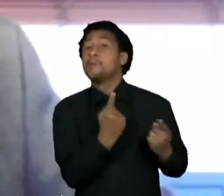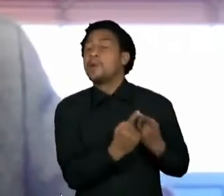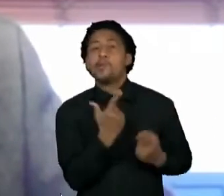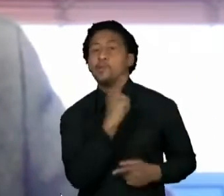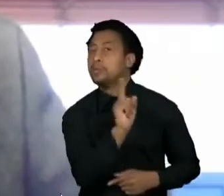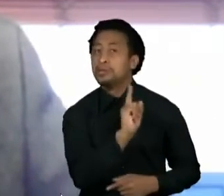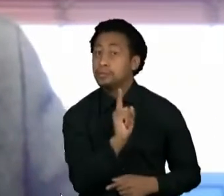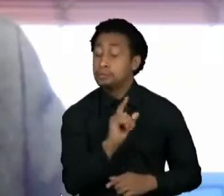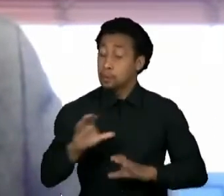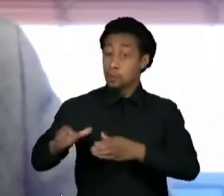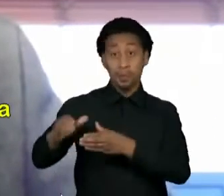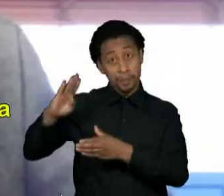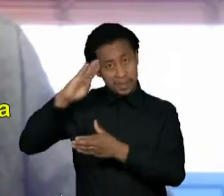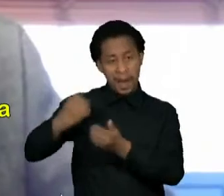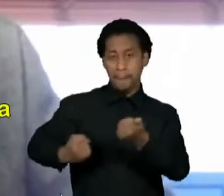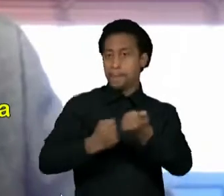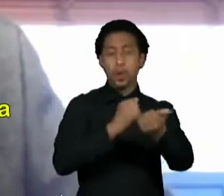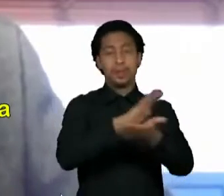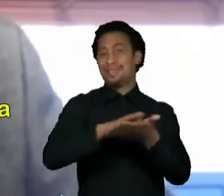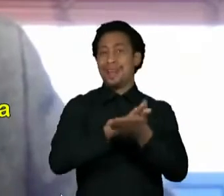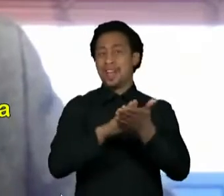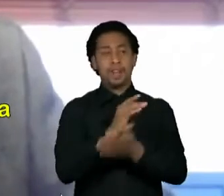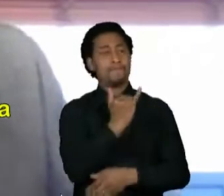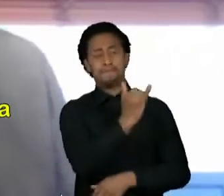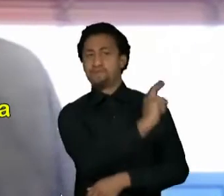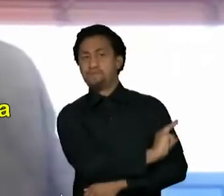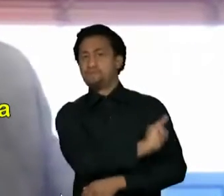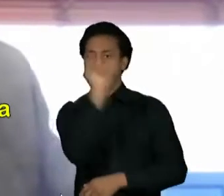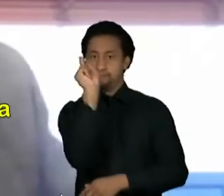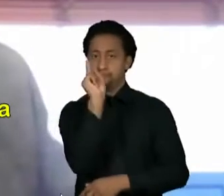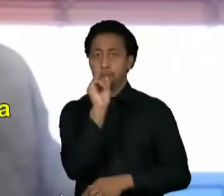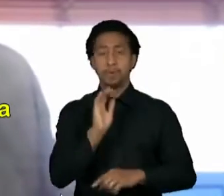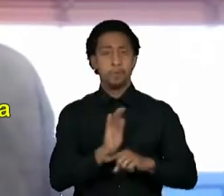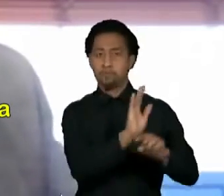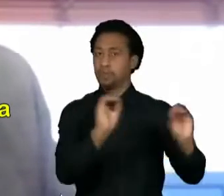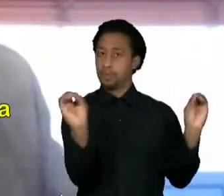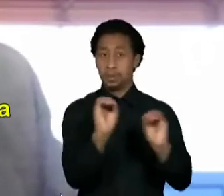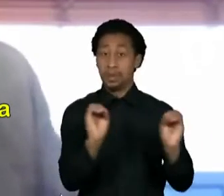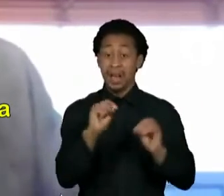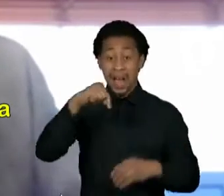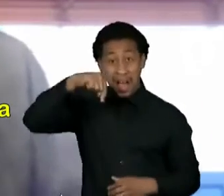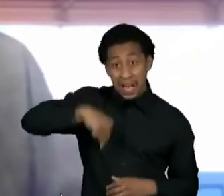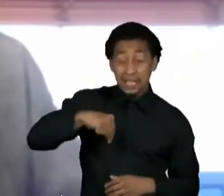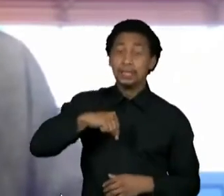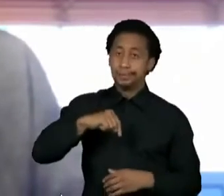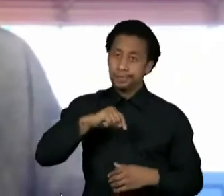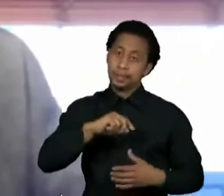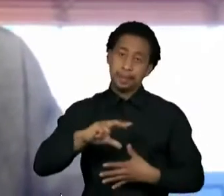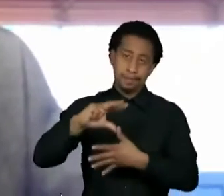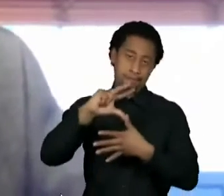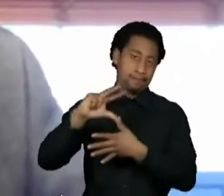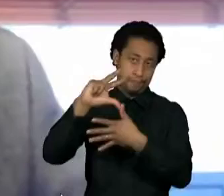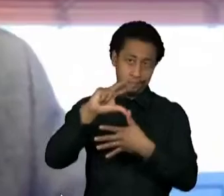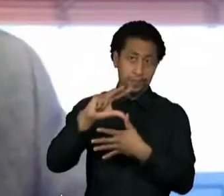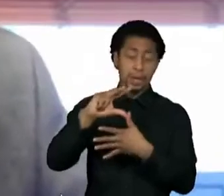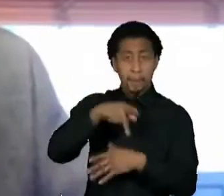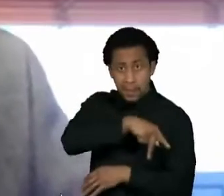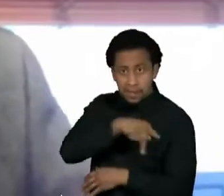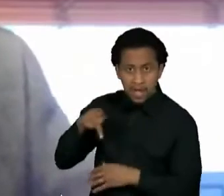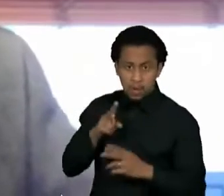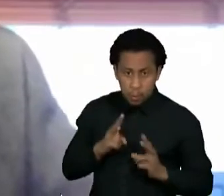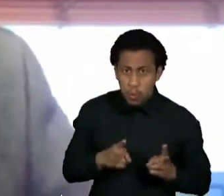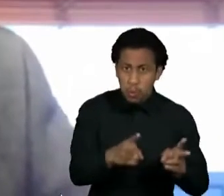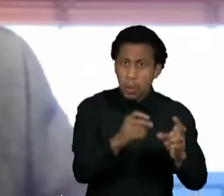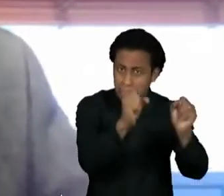refused to cooperate with him. And you really can't pull off a Latin American style presidential coup without